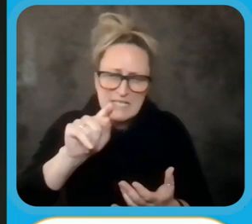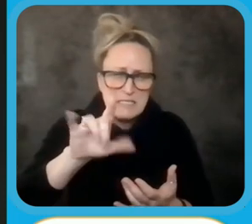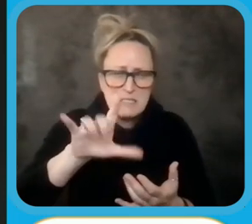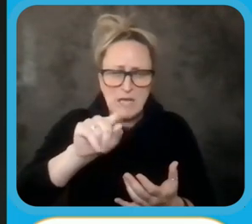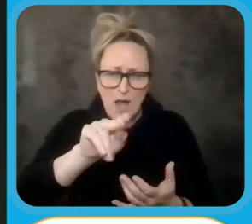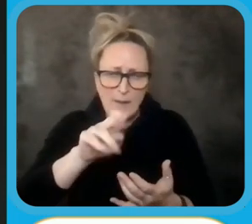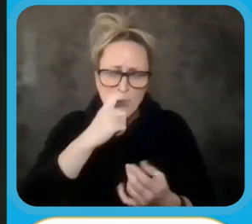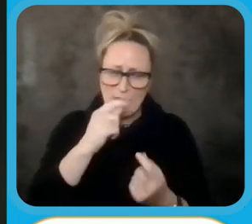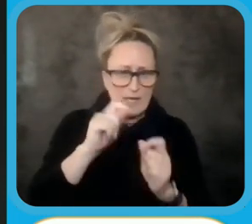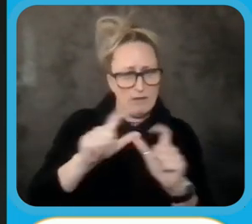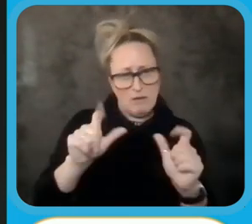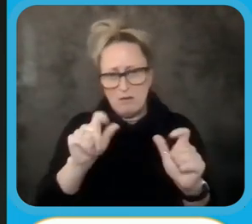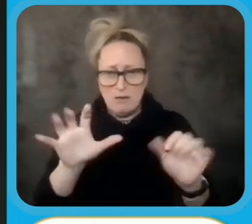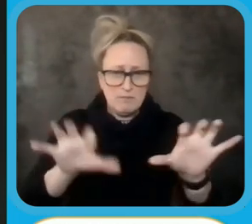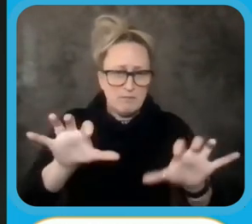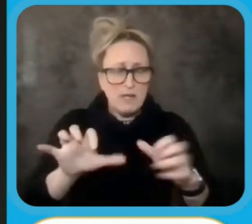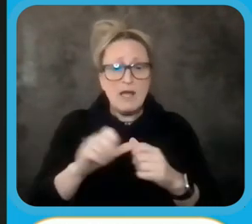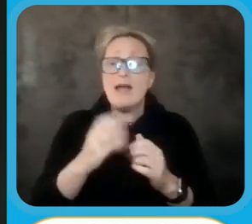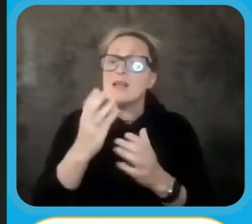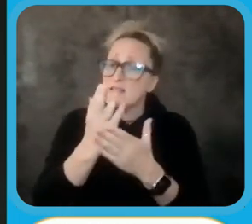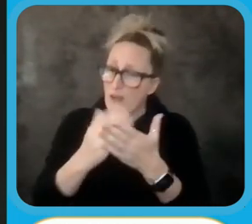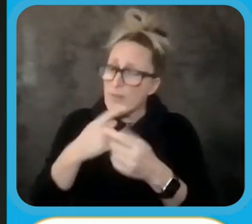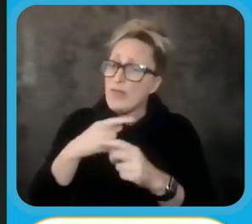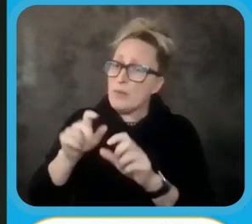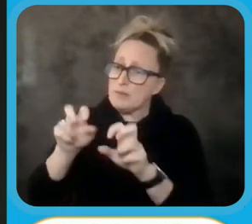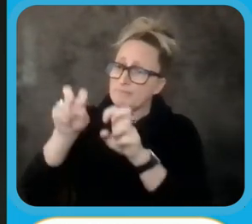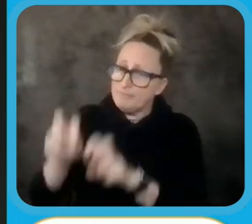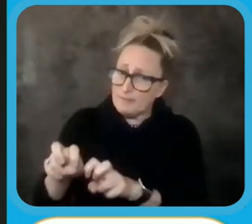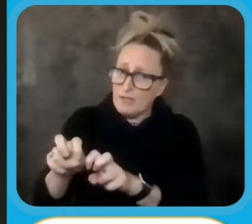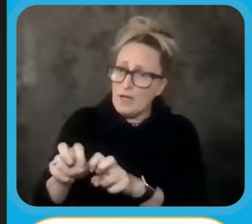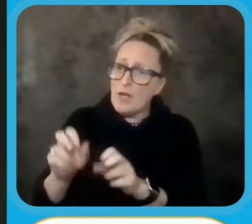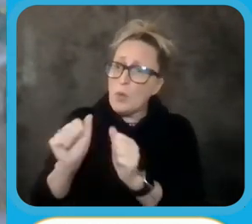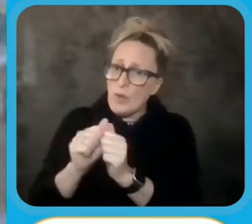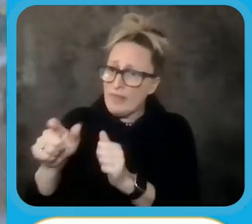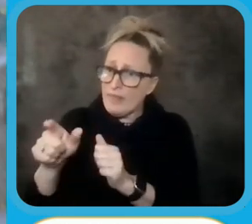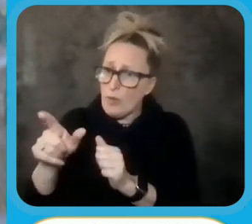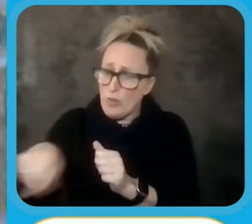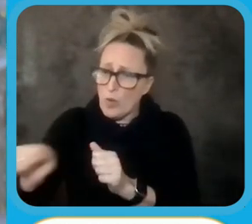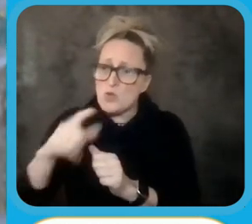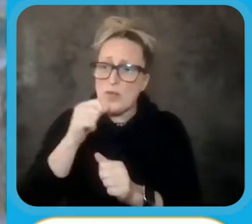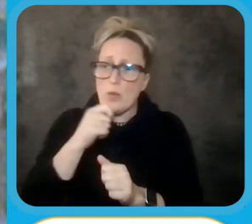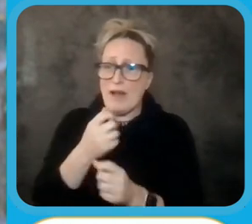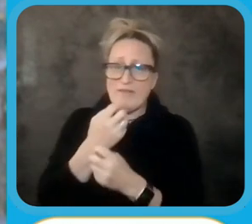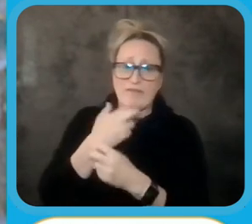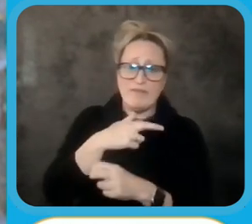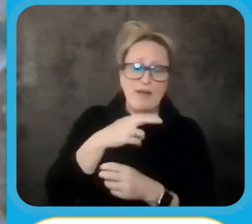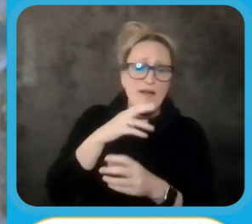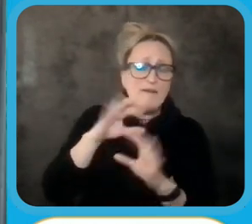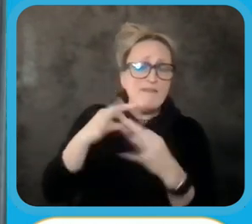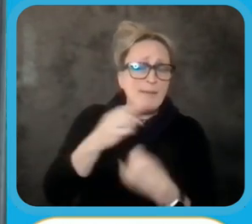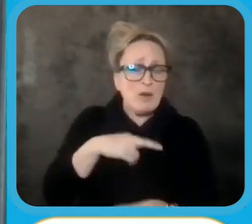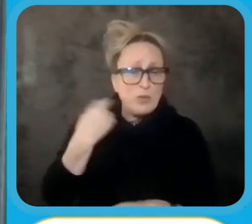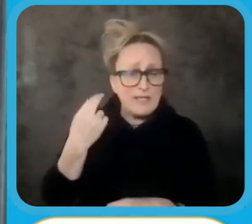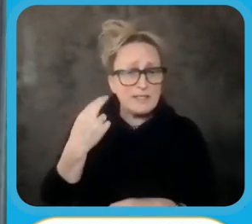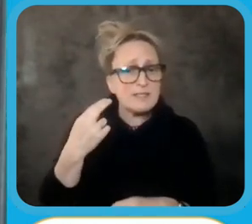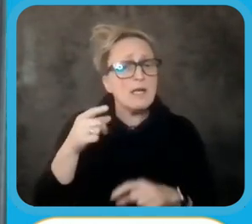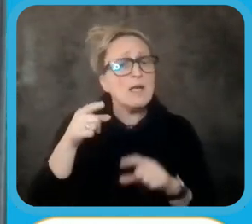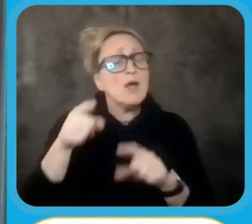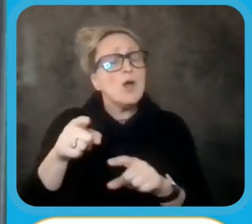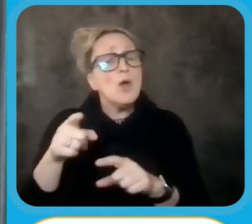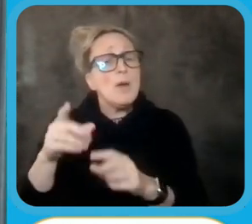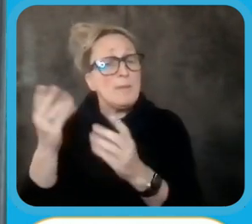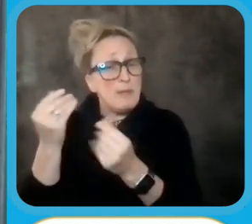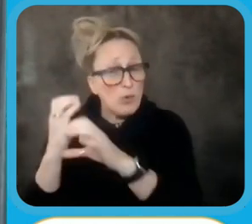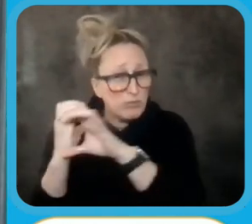temporarily staying with their clients so as not to put their own families at risk. Our delivery truck drivers who brought us hand sanitizer,